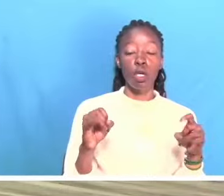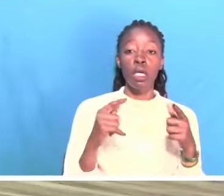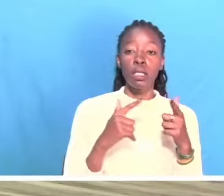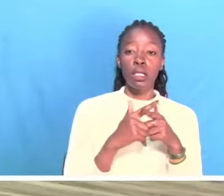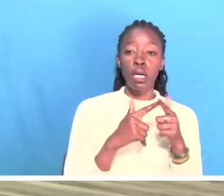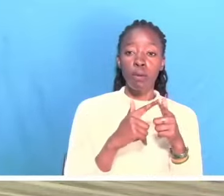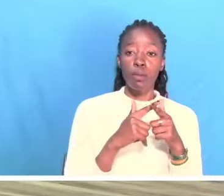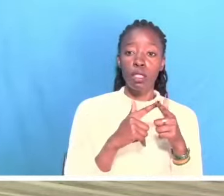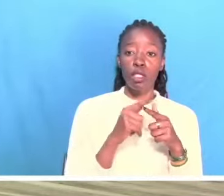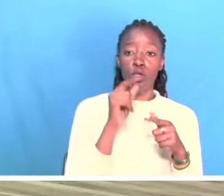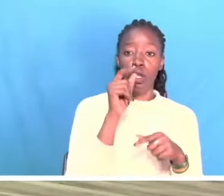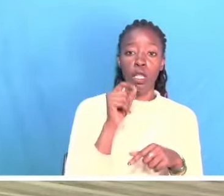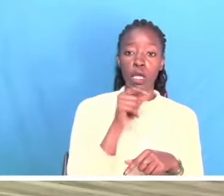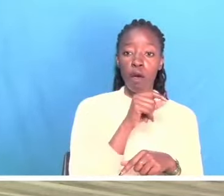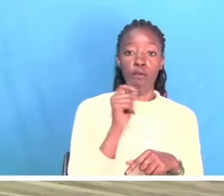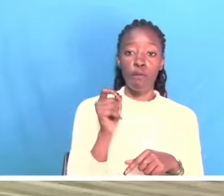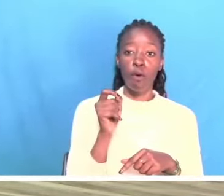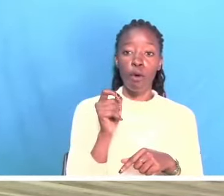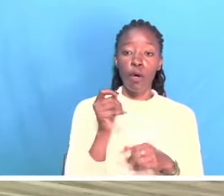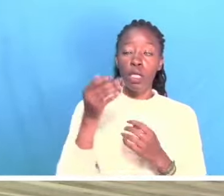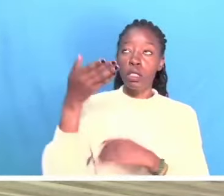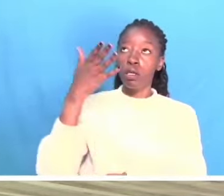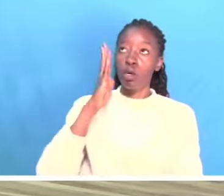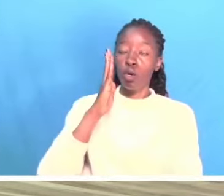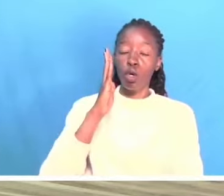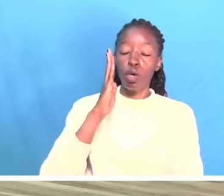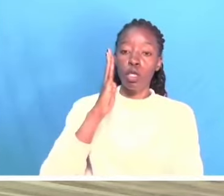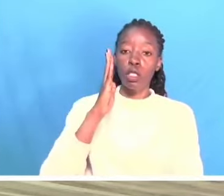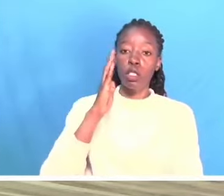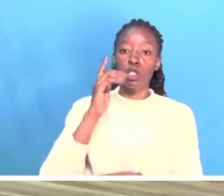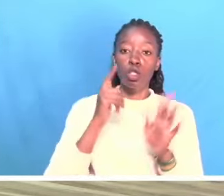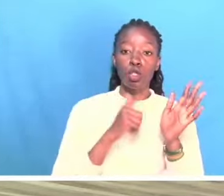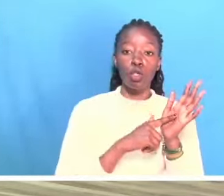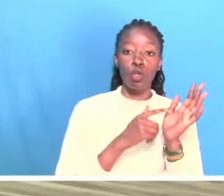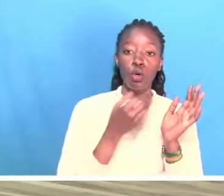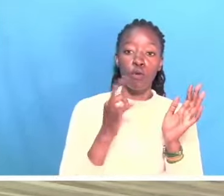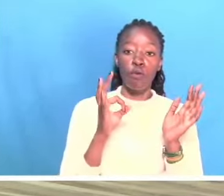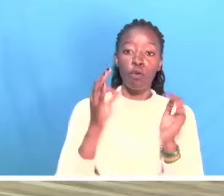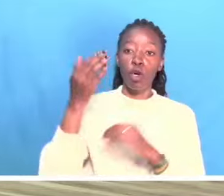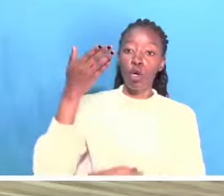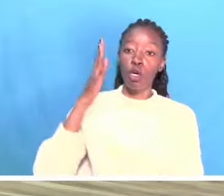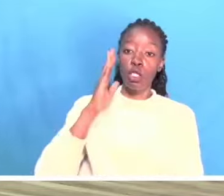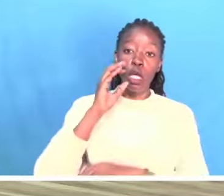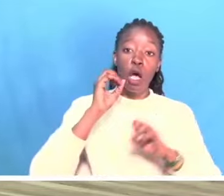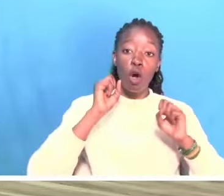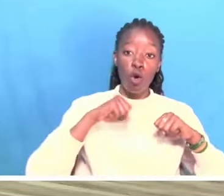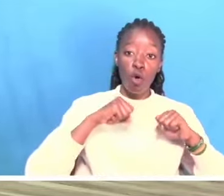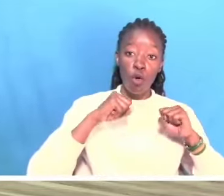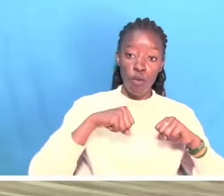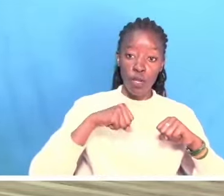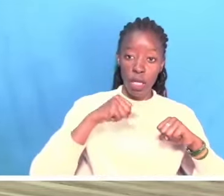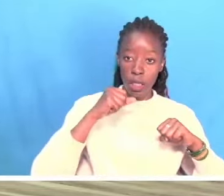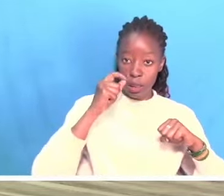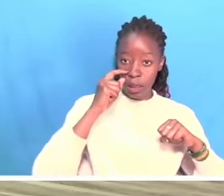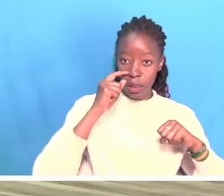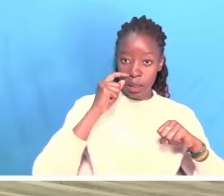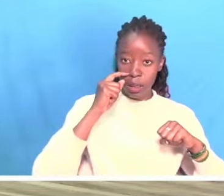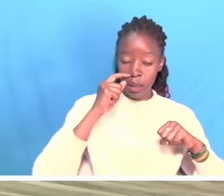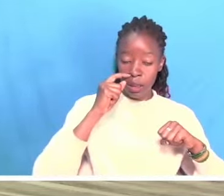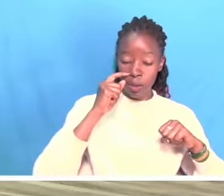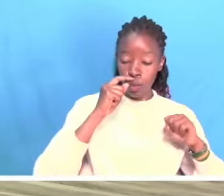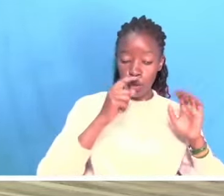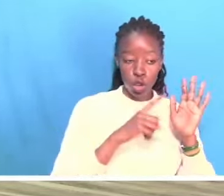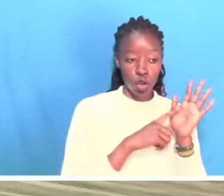therefore, was God's appointed sign of the covenant. You can read that in Genesis chapter 17, especially verse 11, which